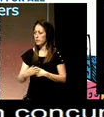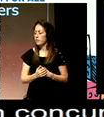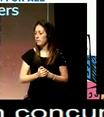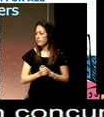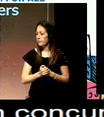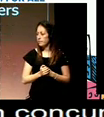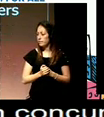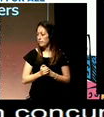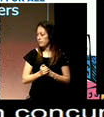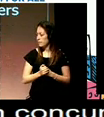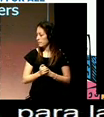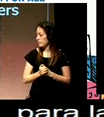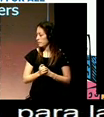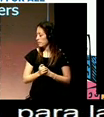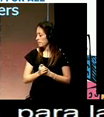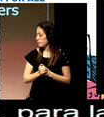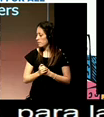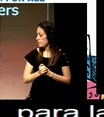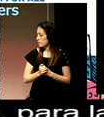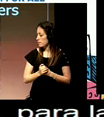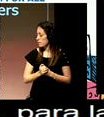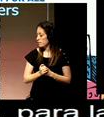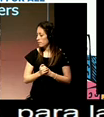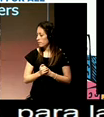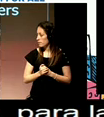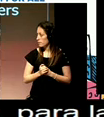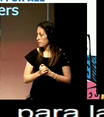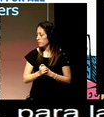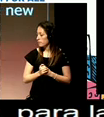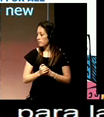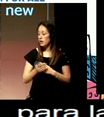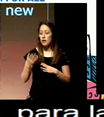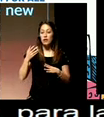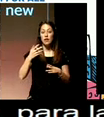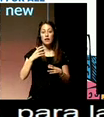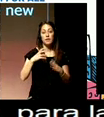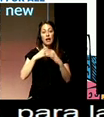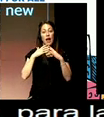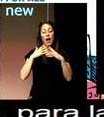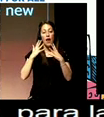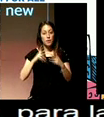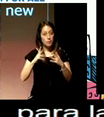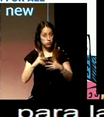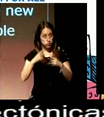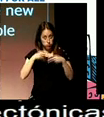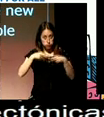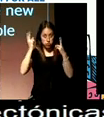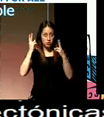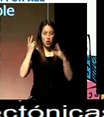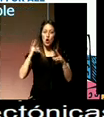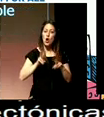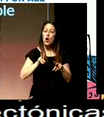The new policy of the public administration favors accessible transport through ferries instead